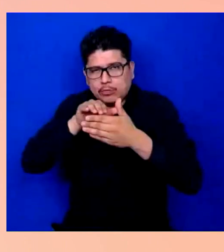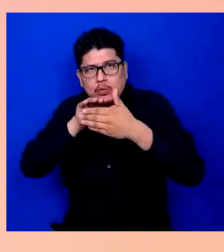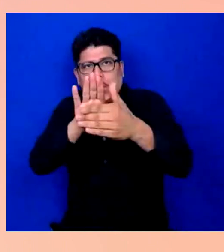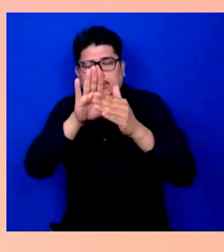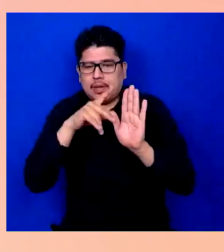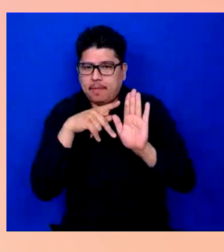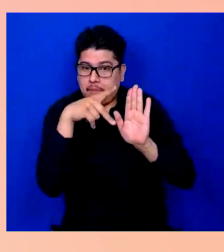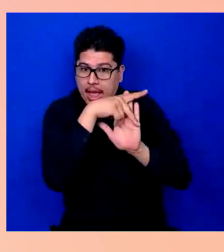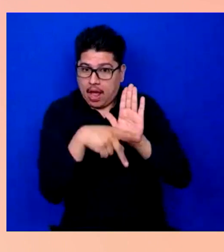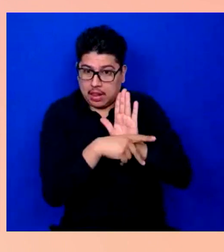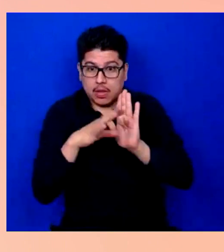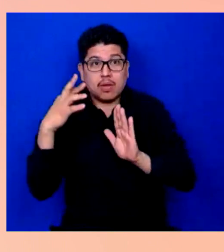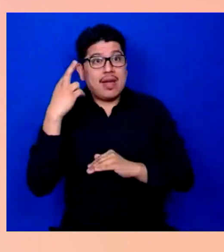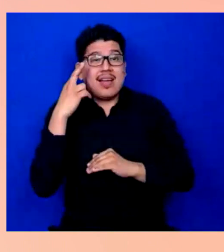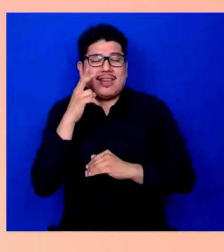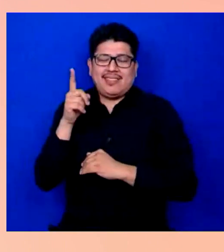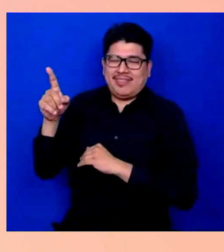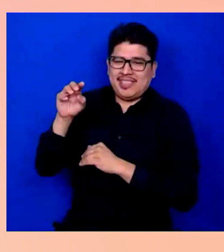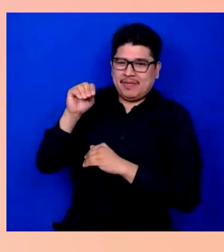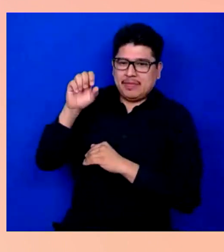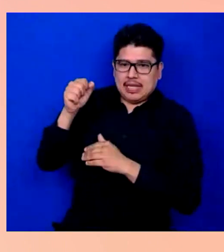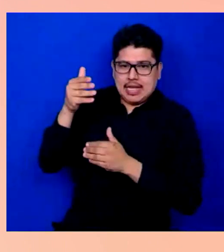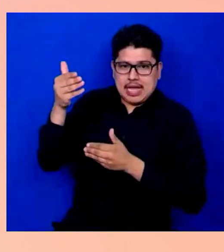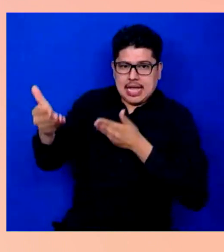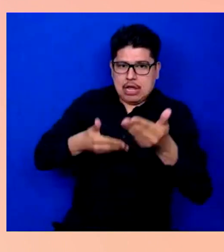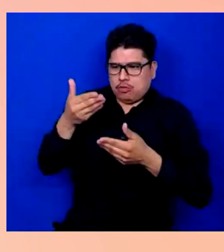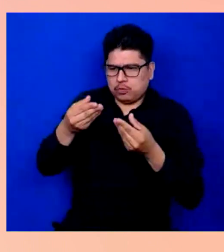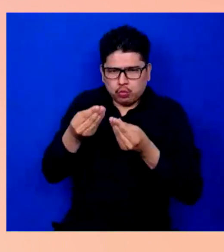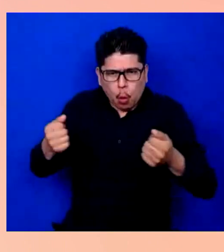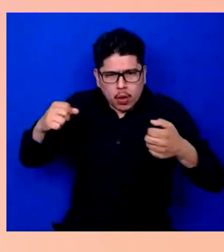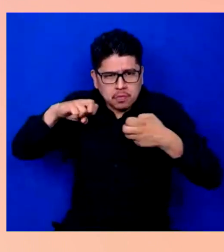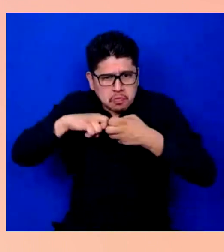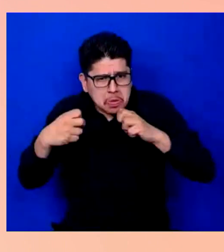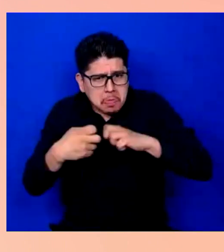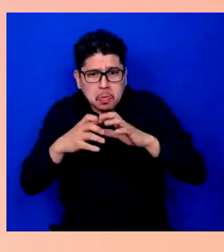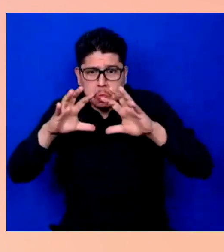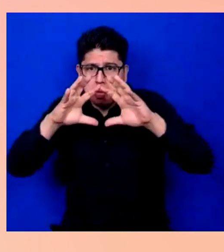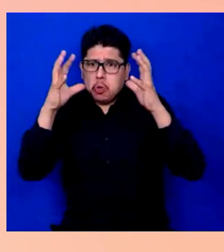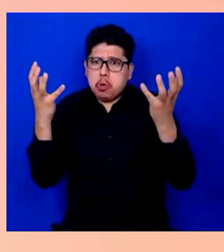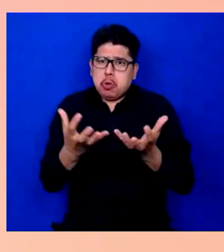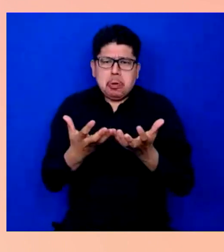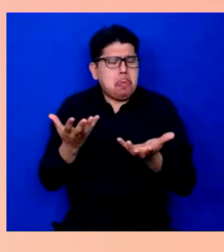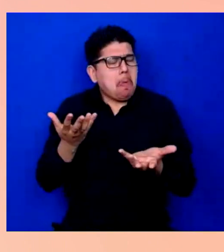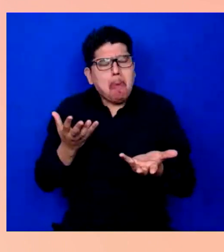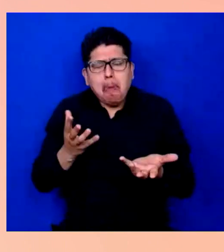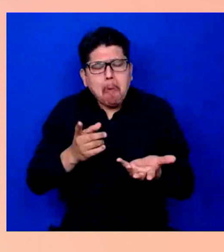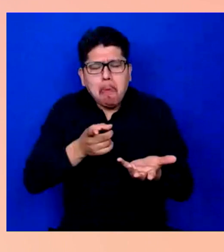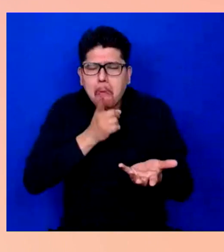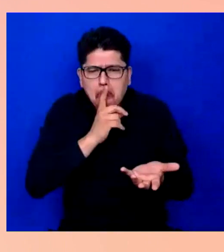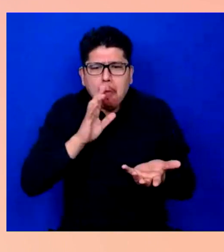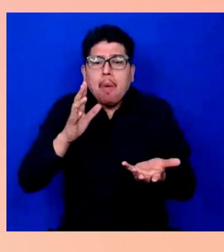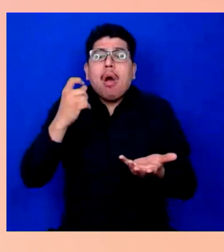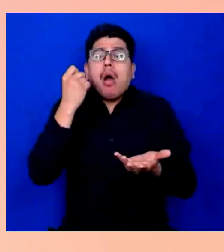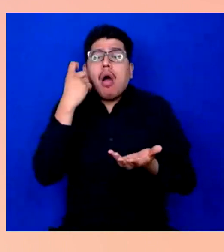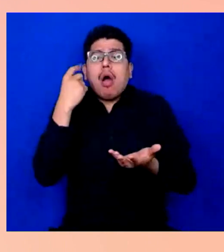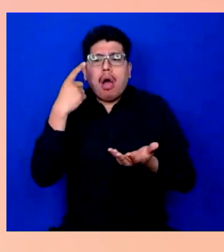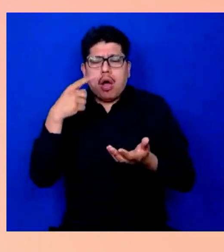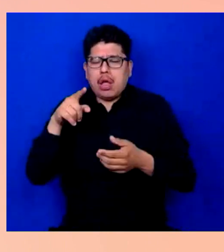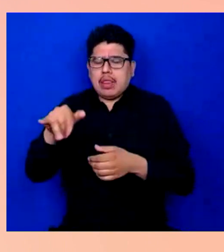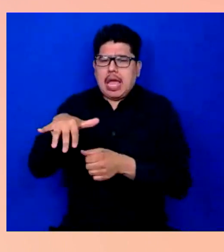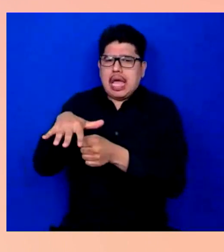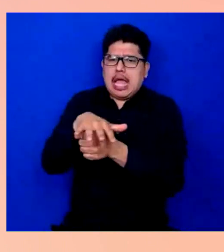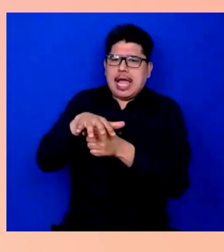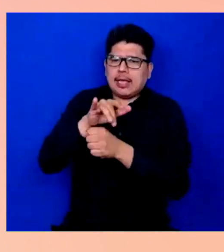not solve the problem on its own. I'm pleased that one of the areas where we've leaned in is to